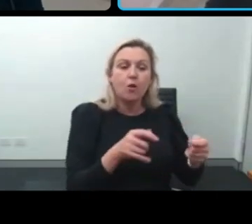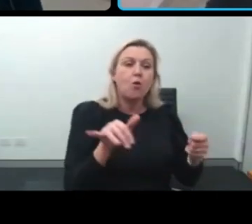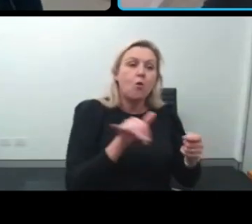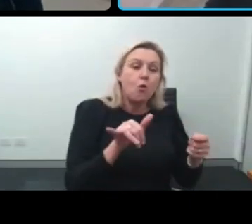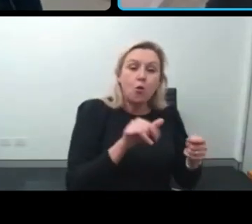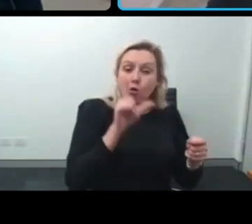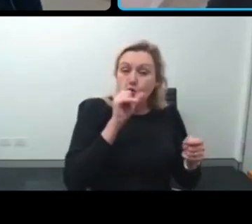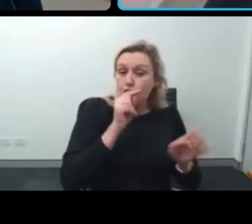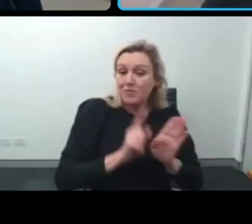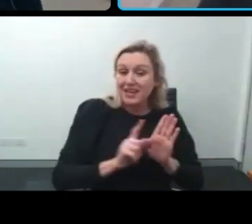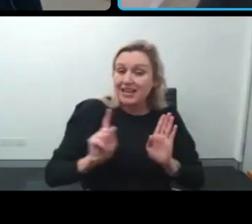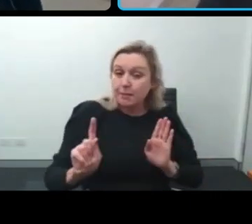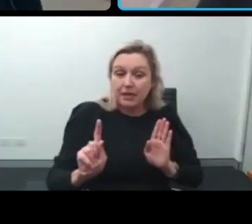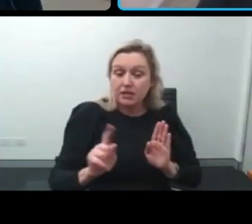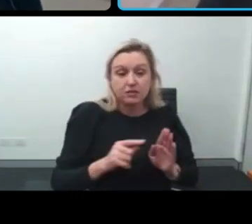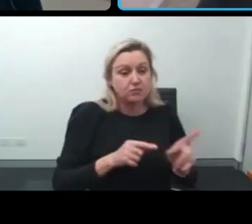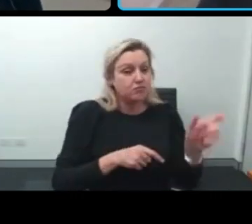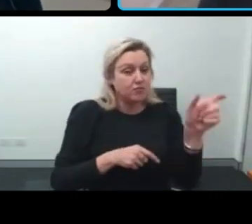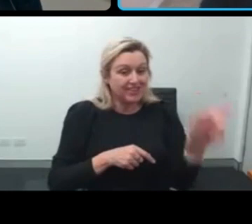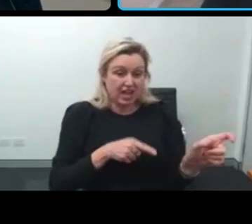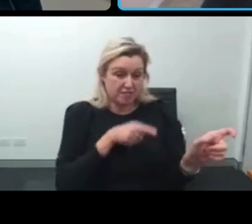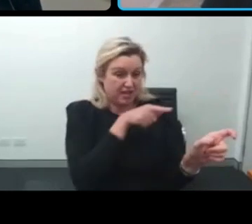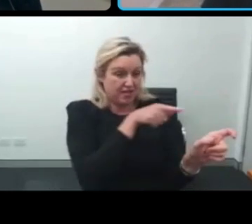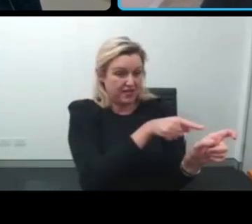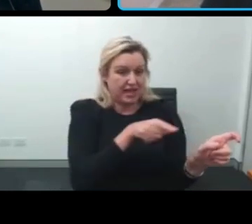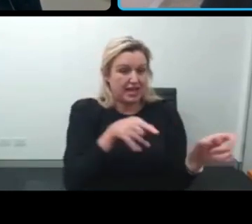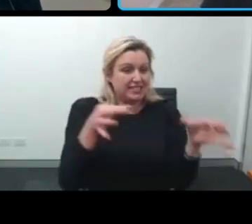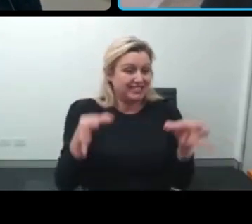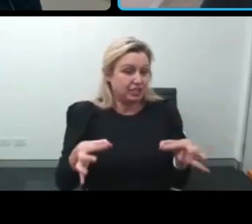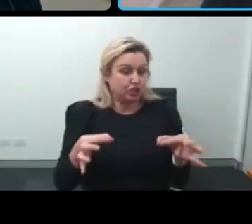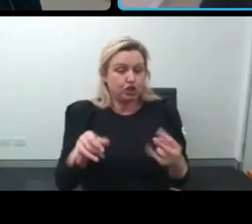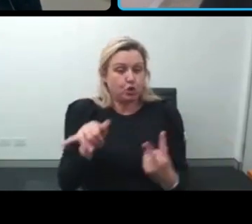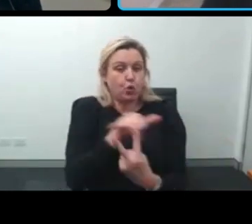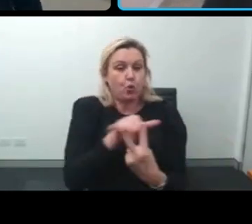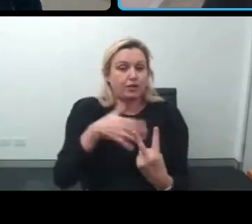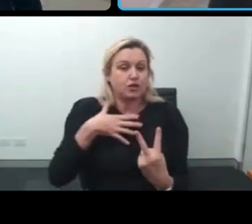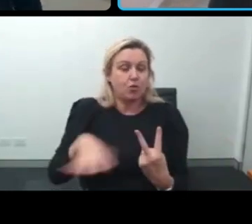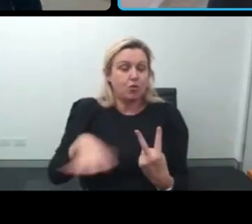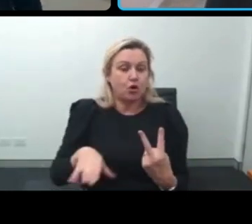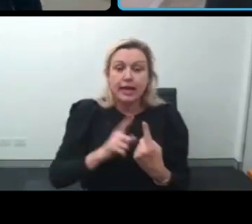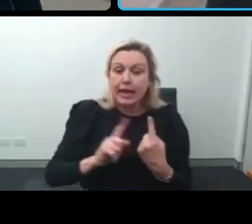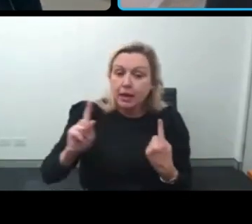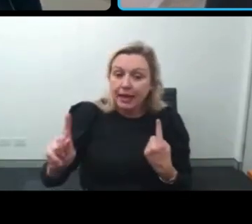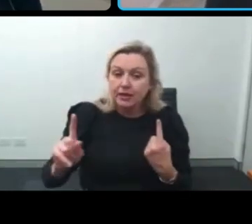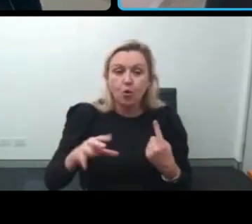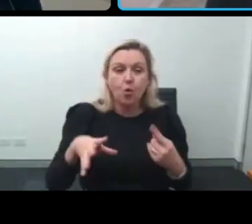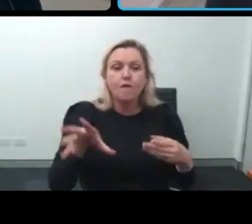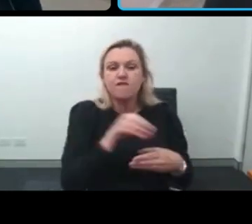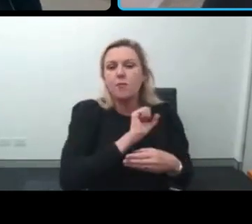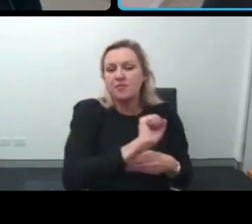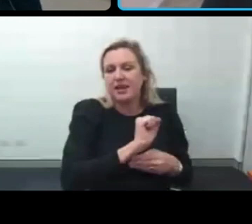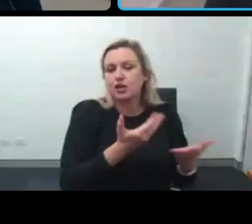be independent, and it would be the choice of the older person as to whether they wanted someone independent and could find someone to do their